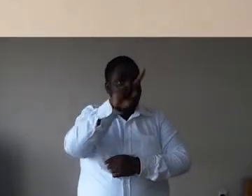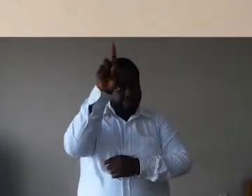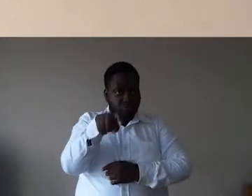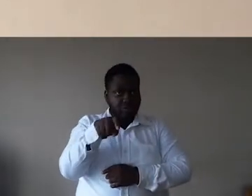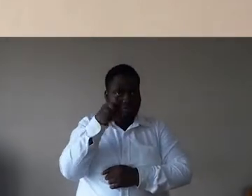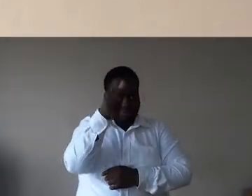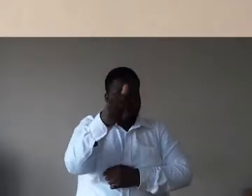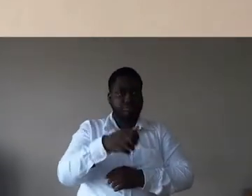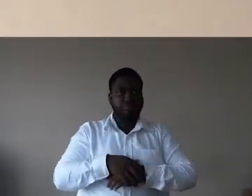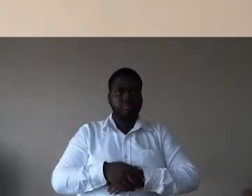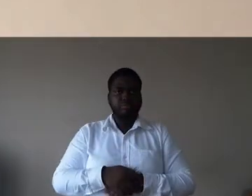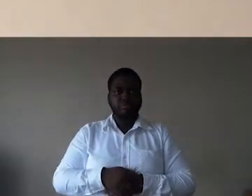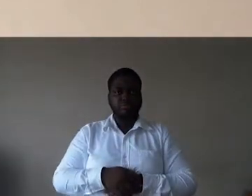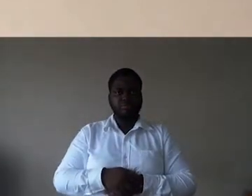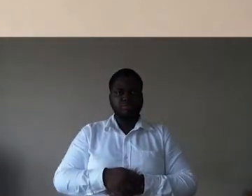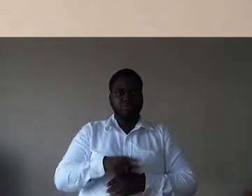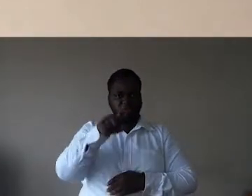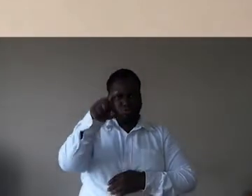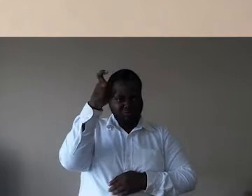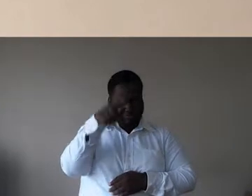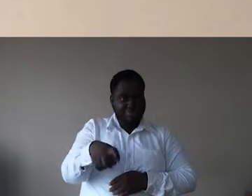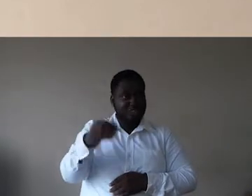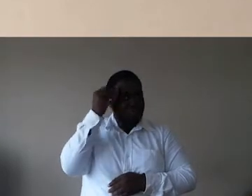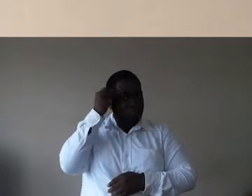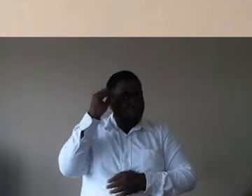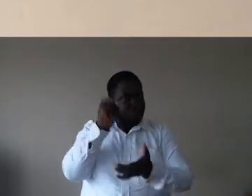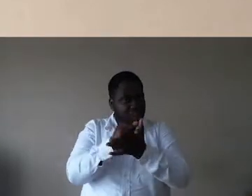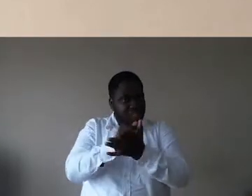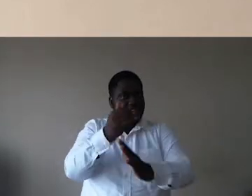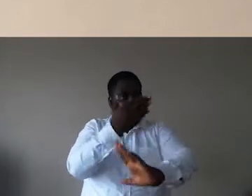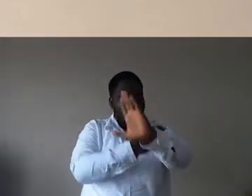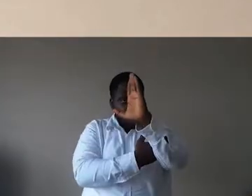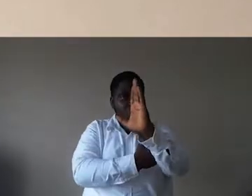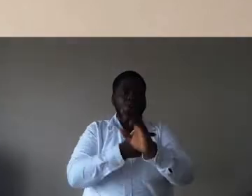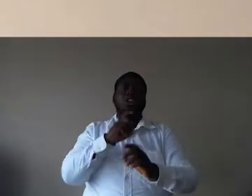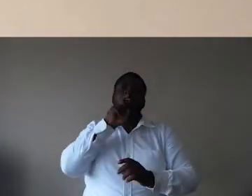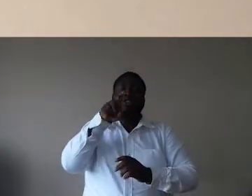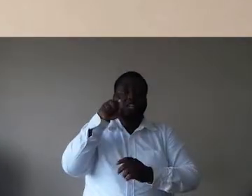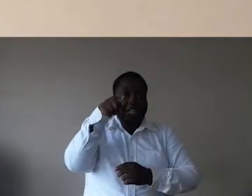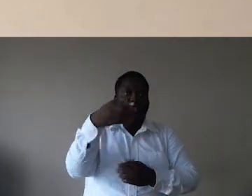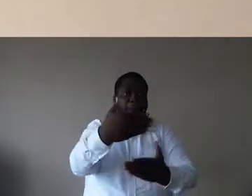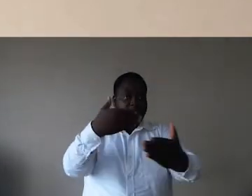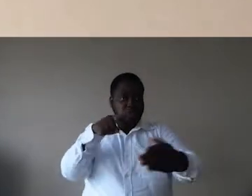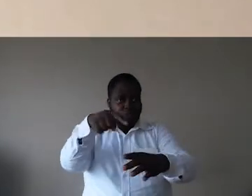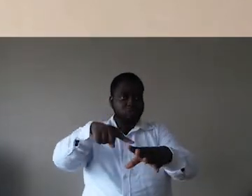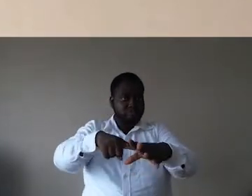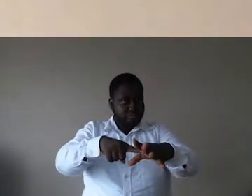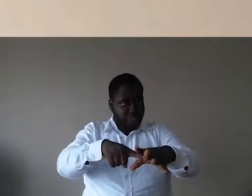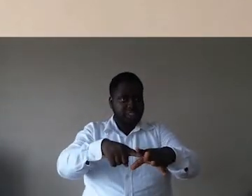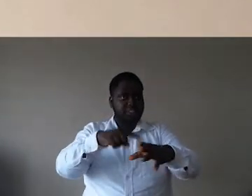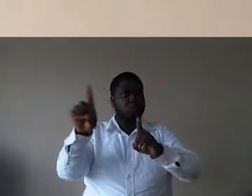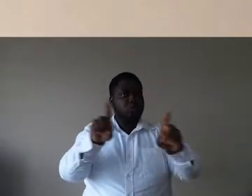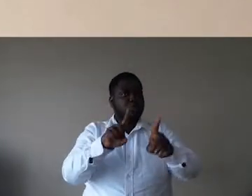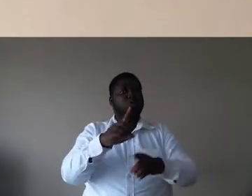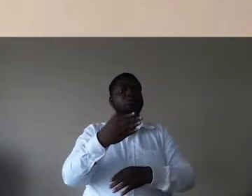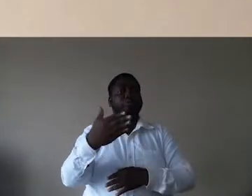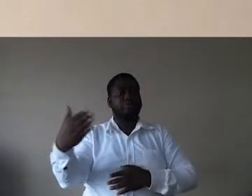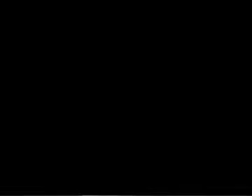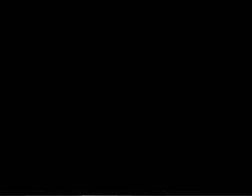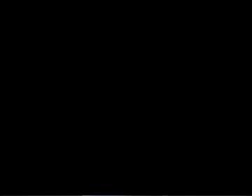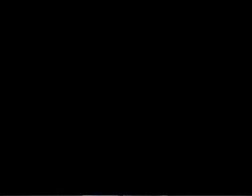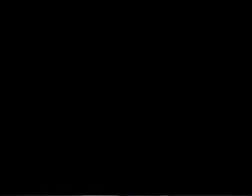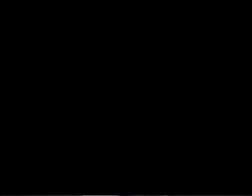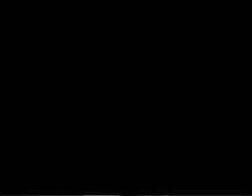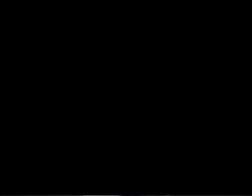God hadn't commanded, something happened to them. And I would ask this question after reading this statement, that was God right to do that to